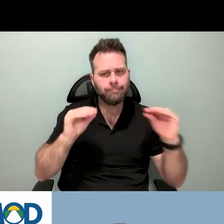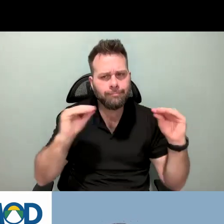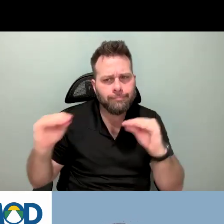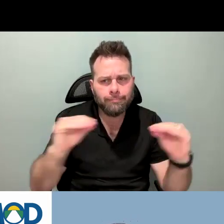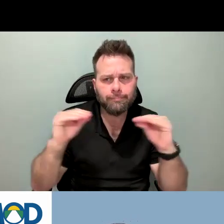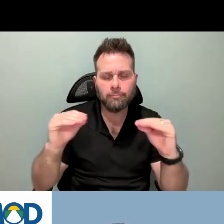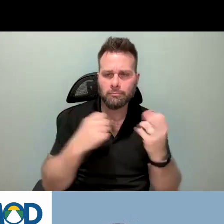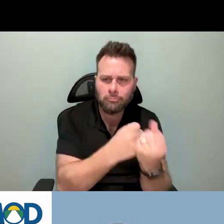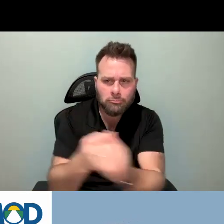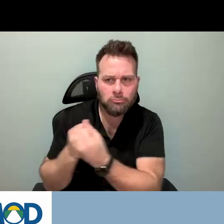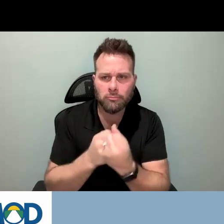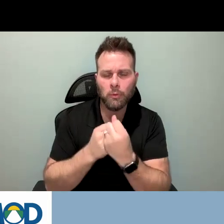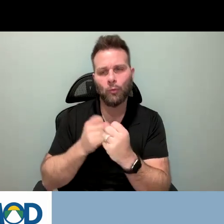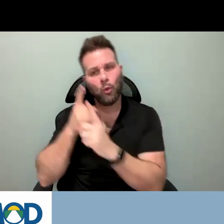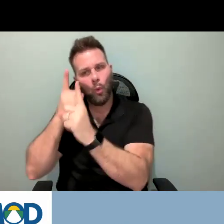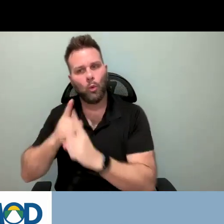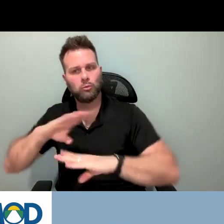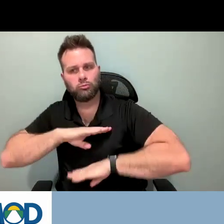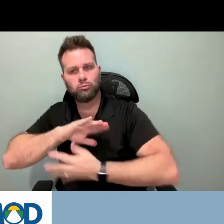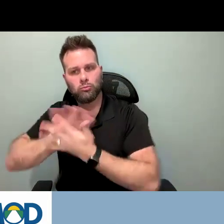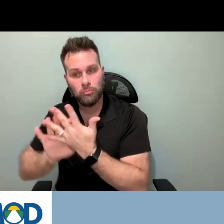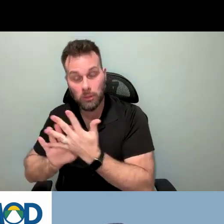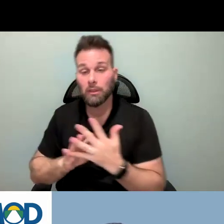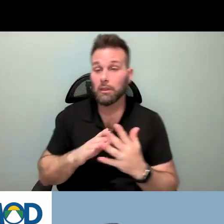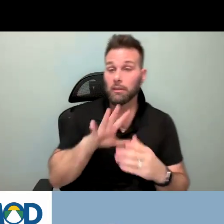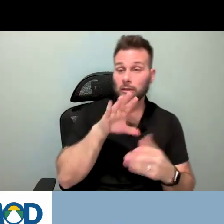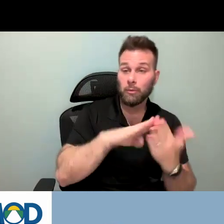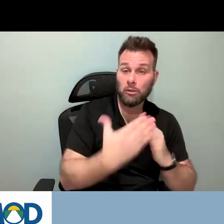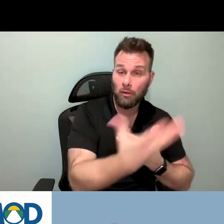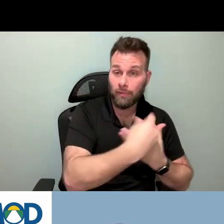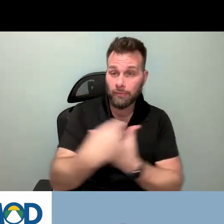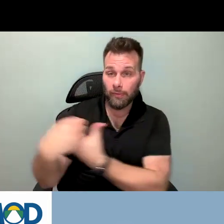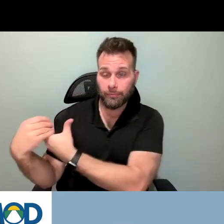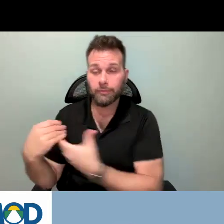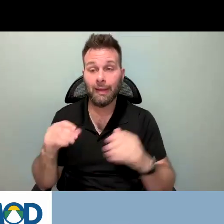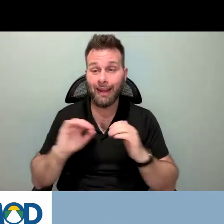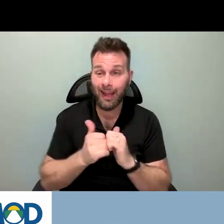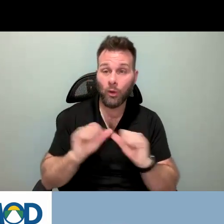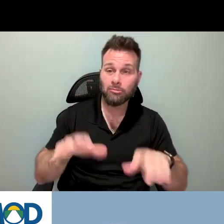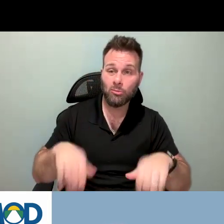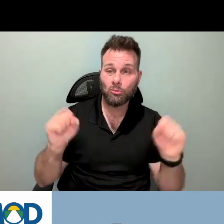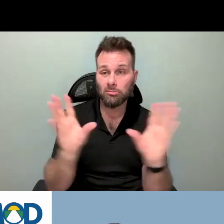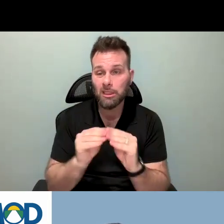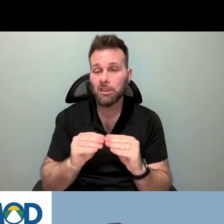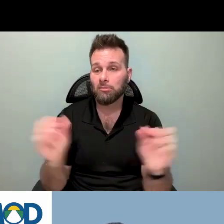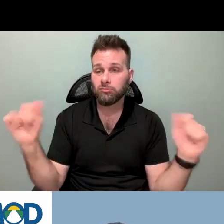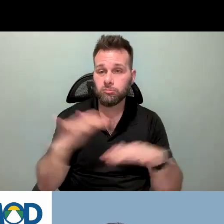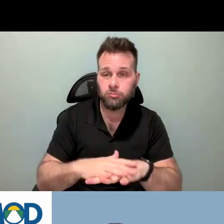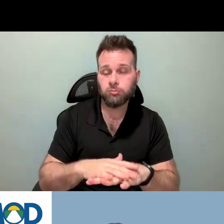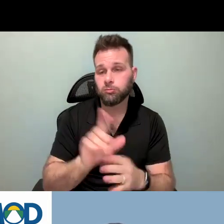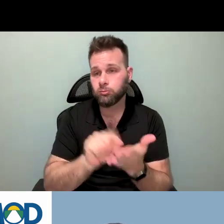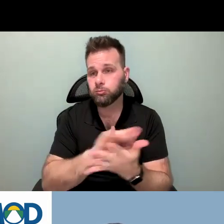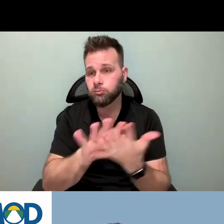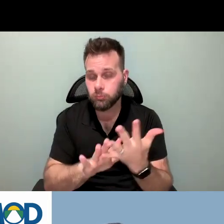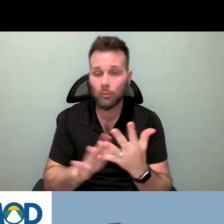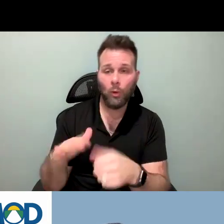its goals. Effective community engagement might include informational campaigns, public forums, and outreach to local disability